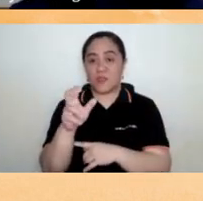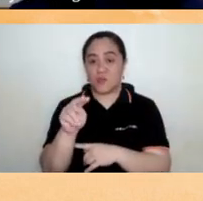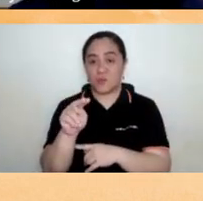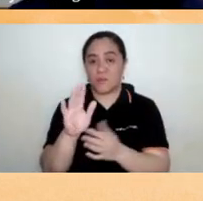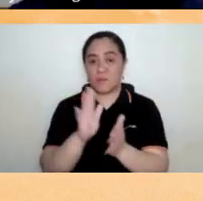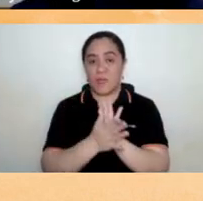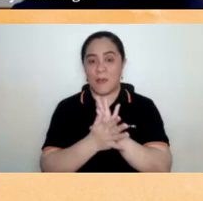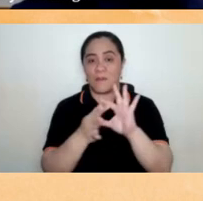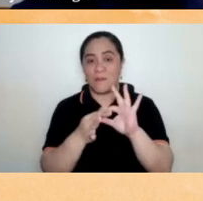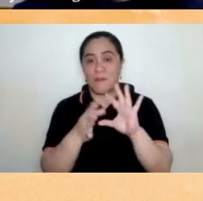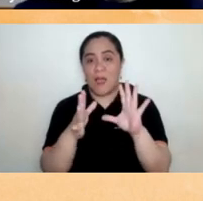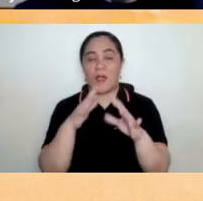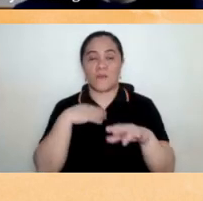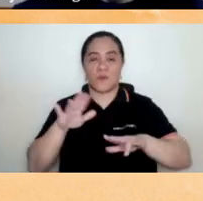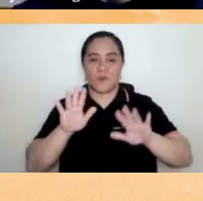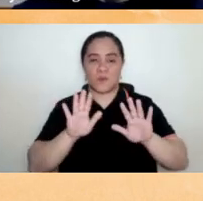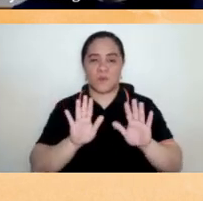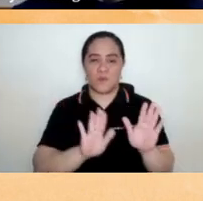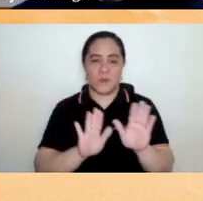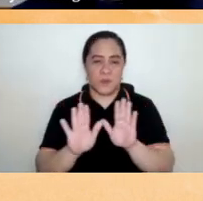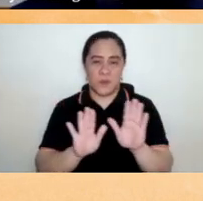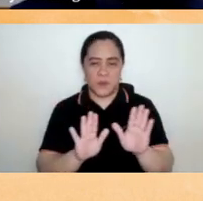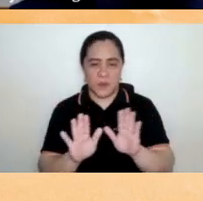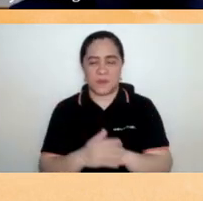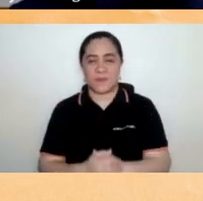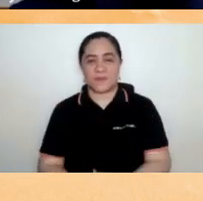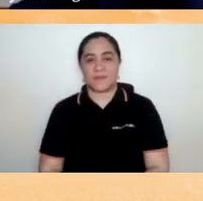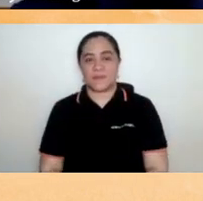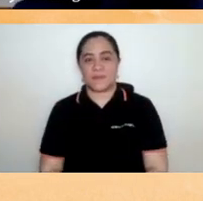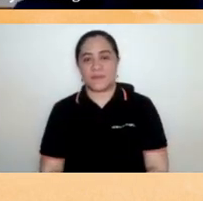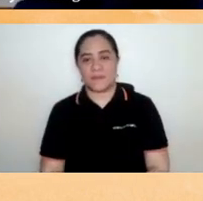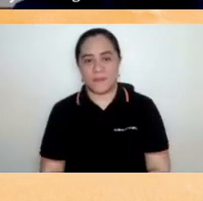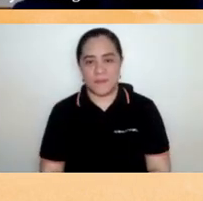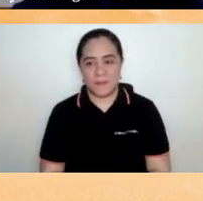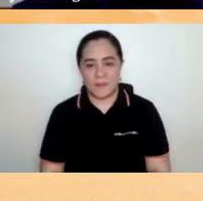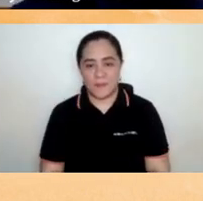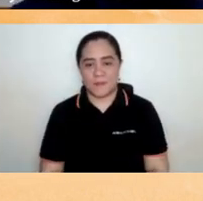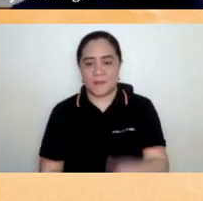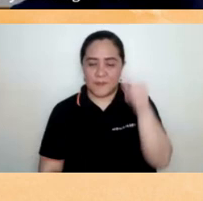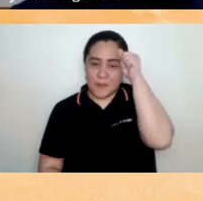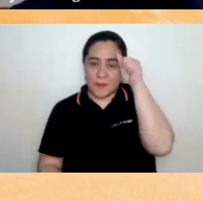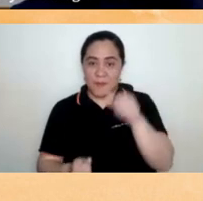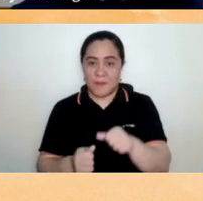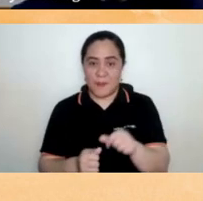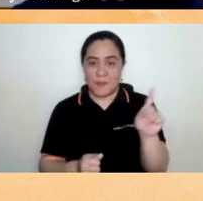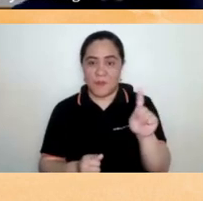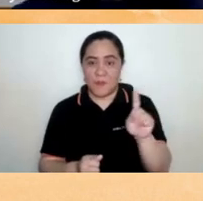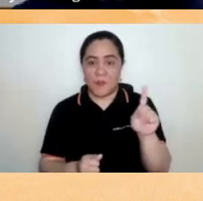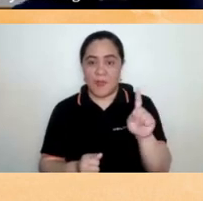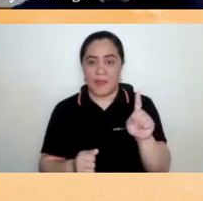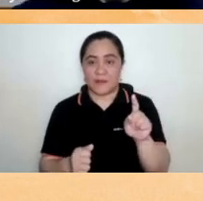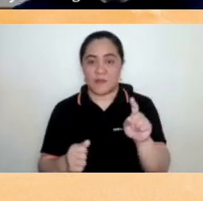and see the difference between the two. And remember, muscle tension